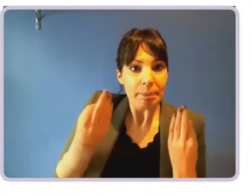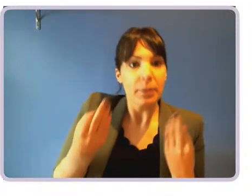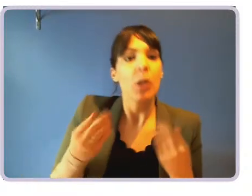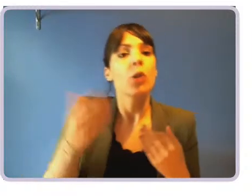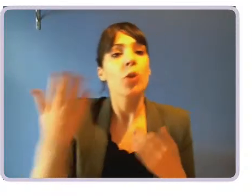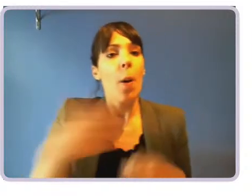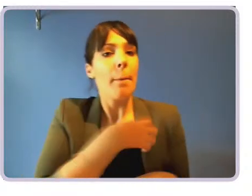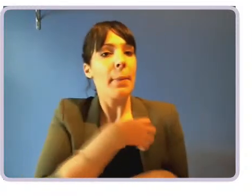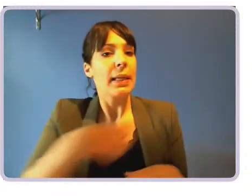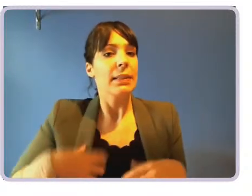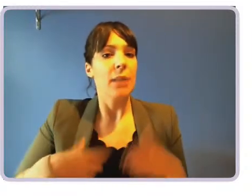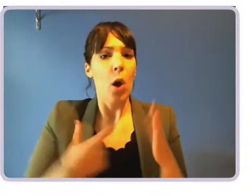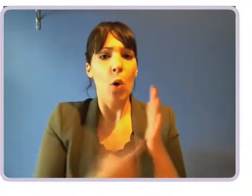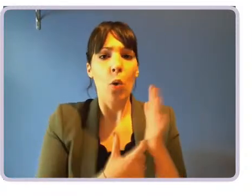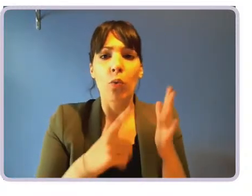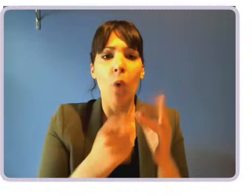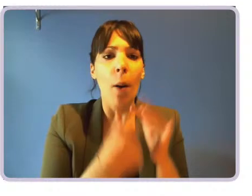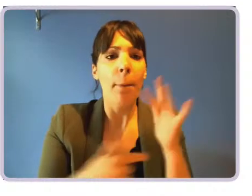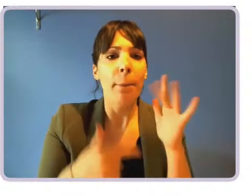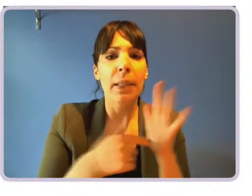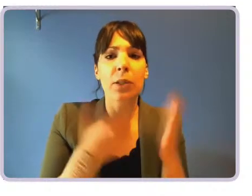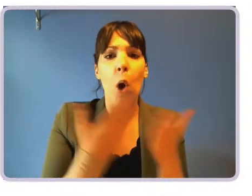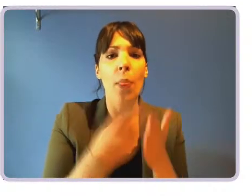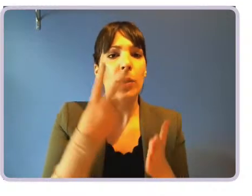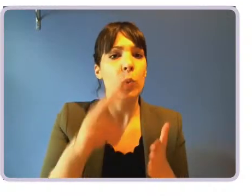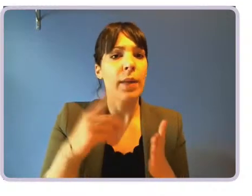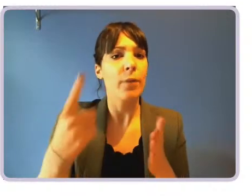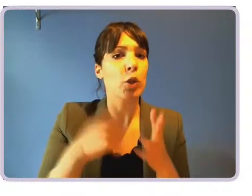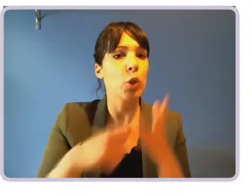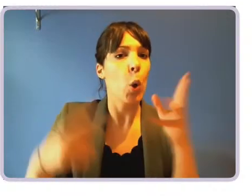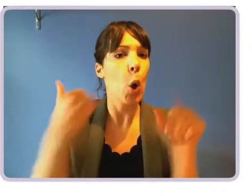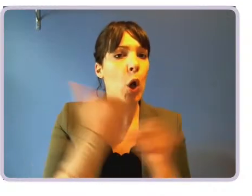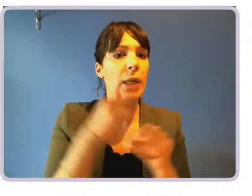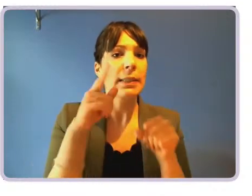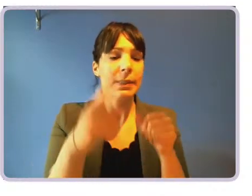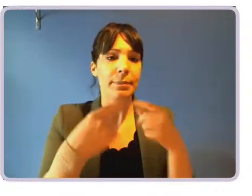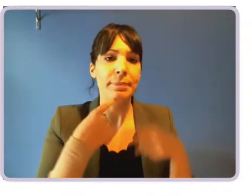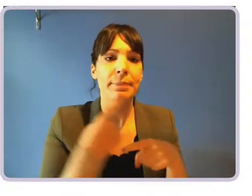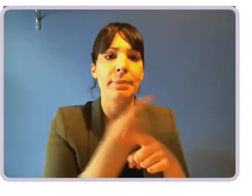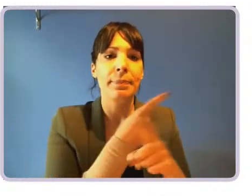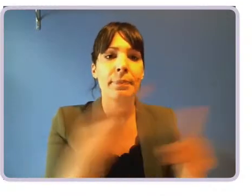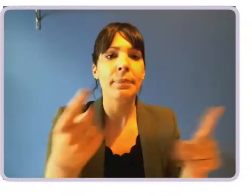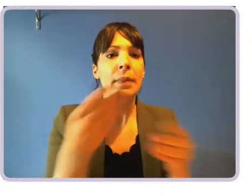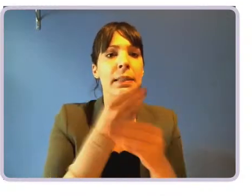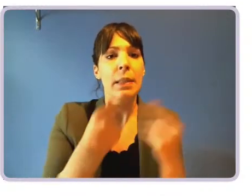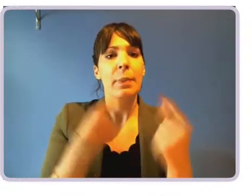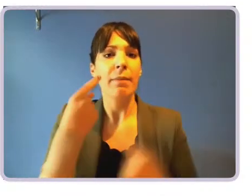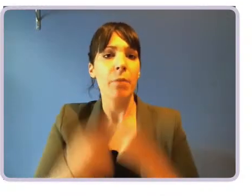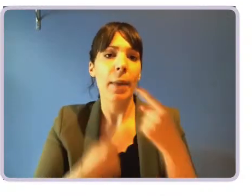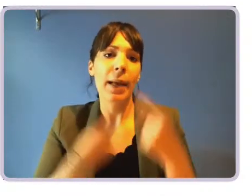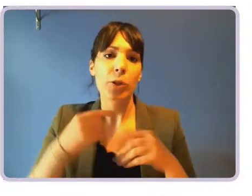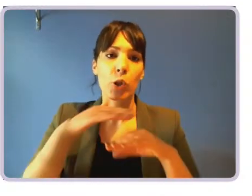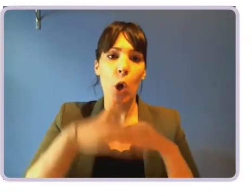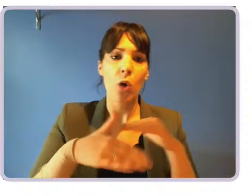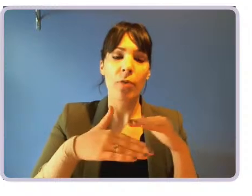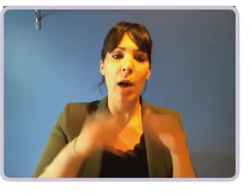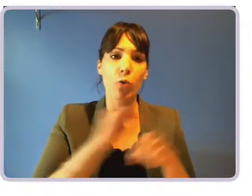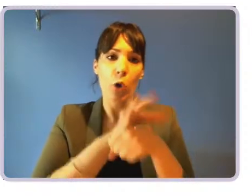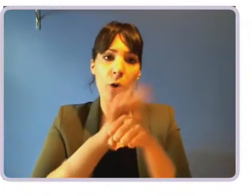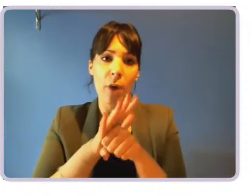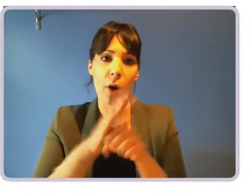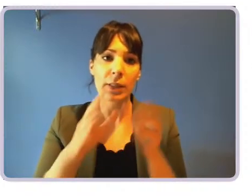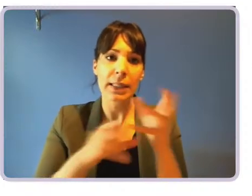which provides some information on both cumulative, that's cases over the whole time period, versus